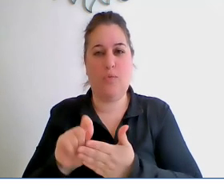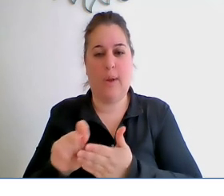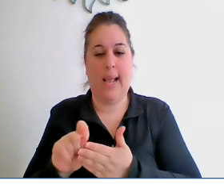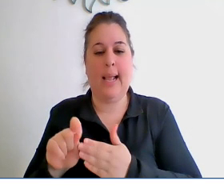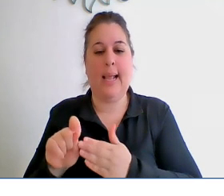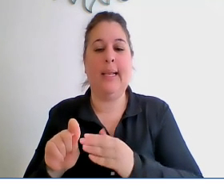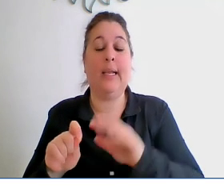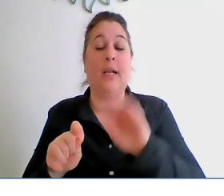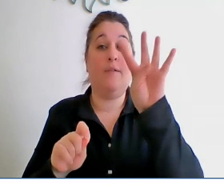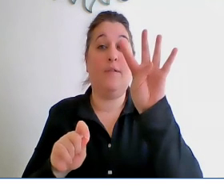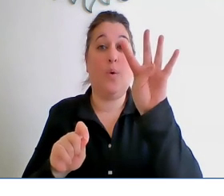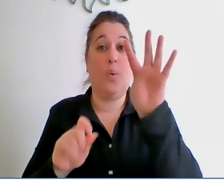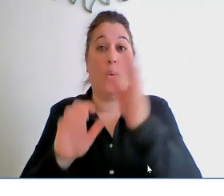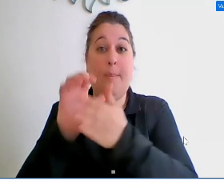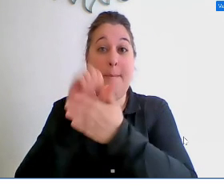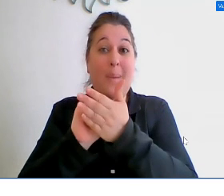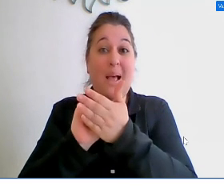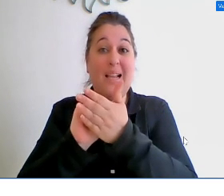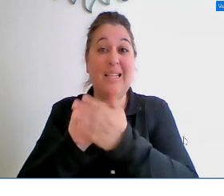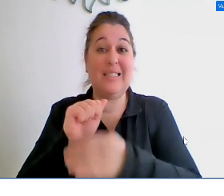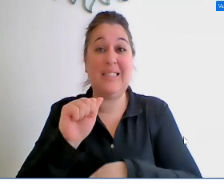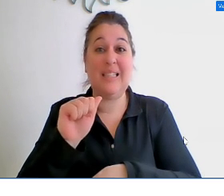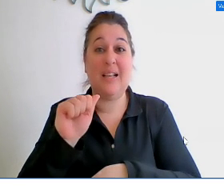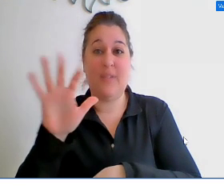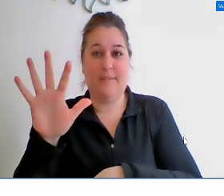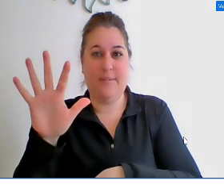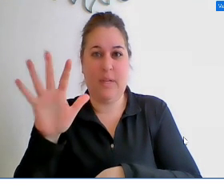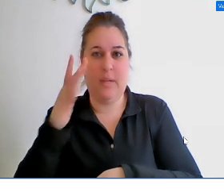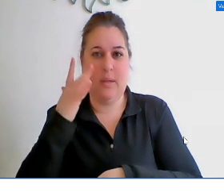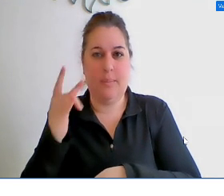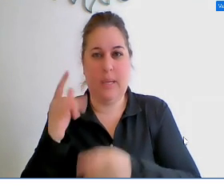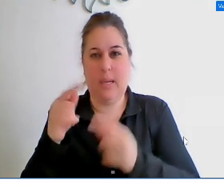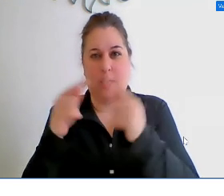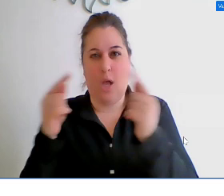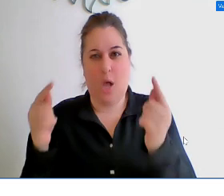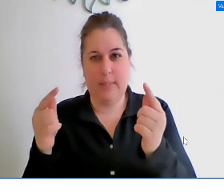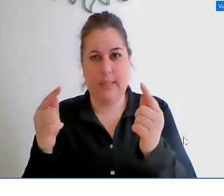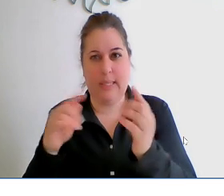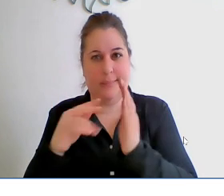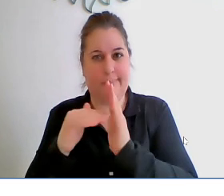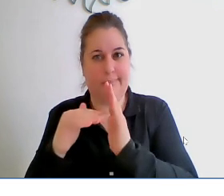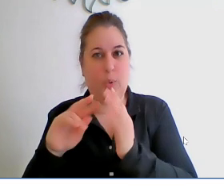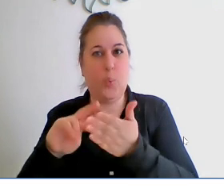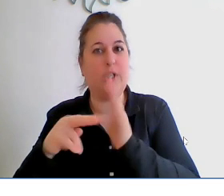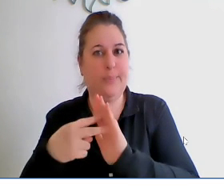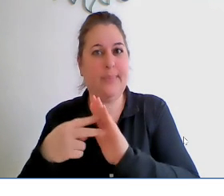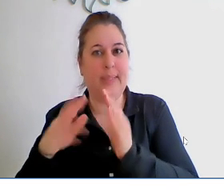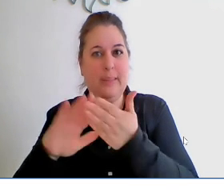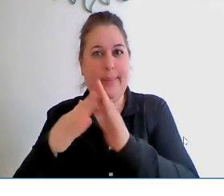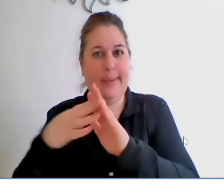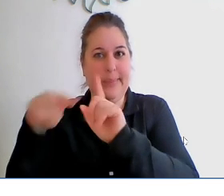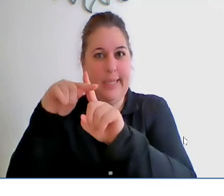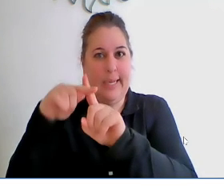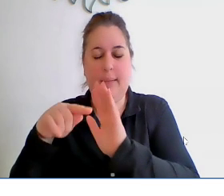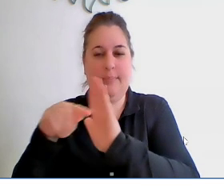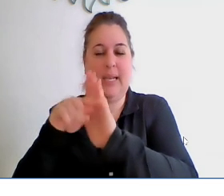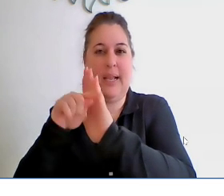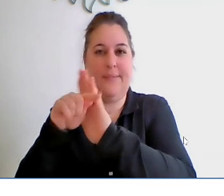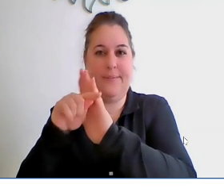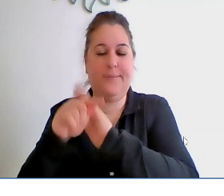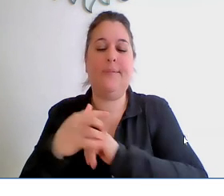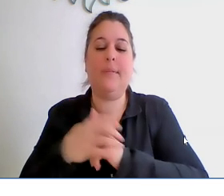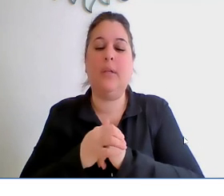5. And then I can use my jar or the rules. Are they the same sign? No. Are they different? Yes. Subtract. 5 minus 4 is